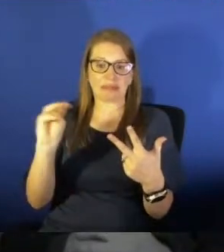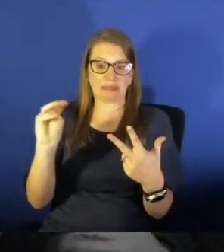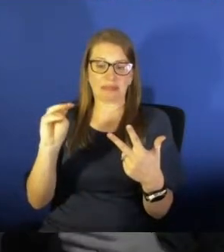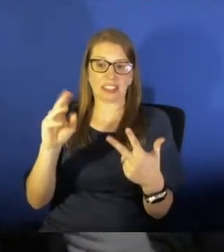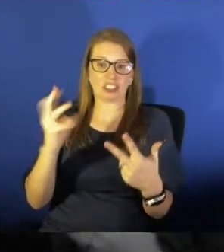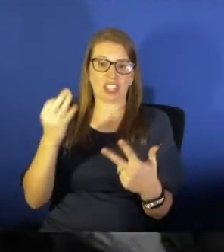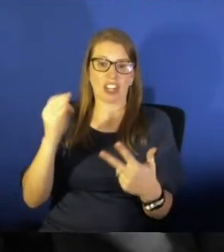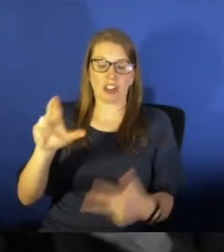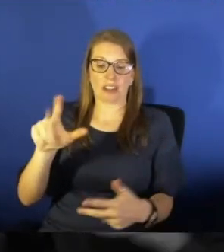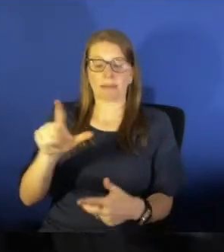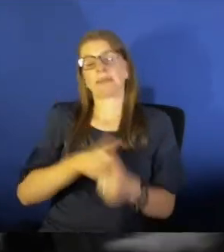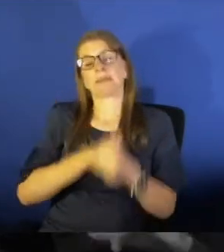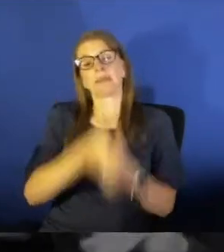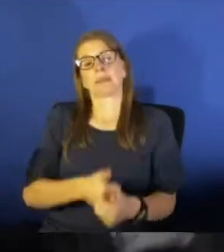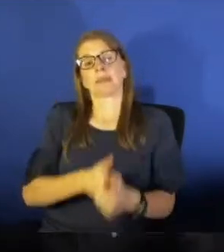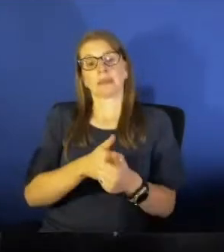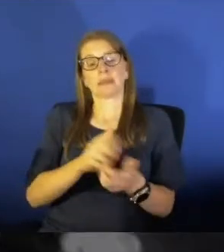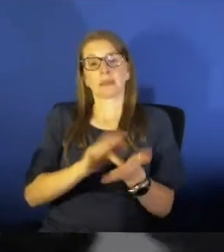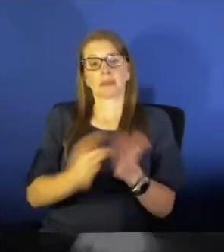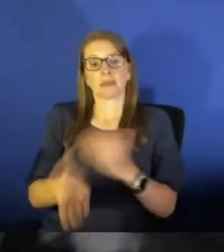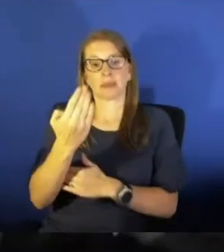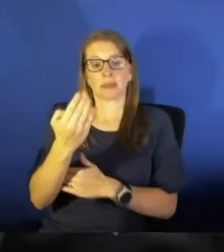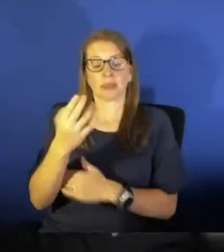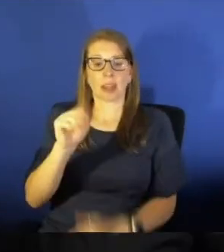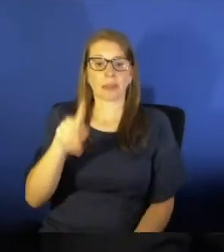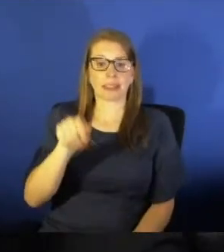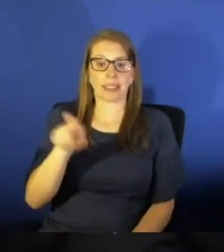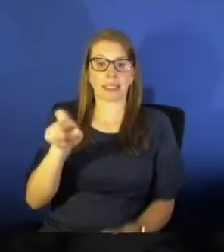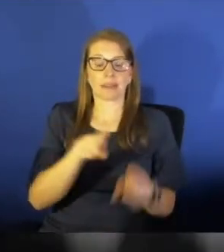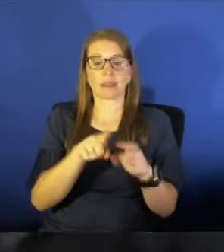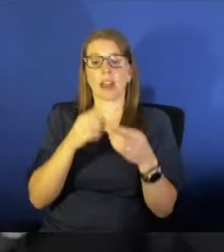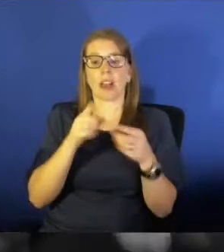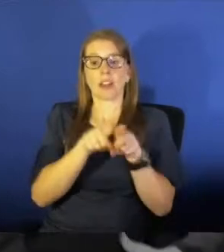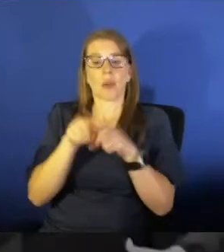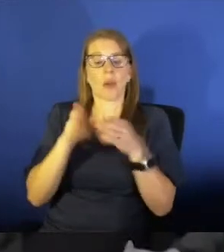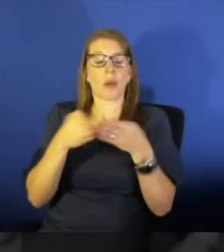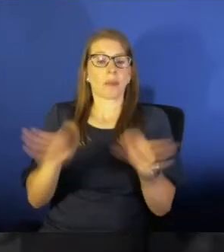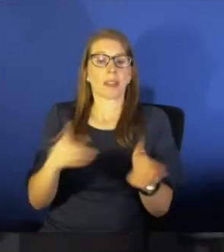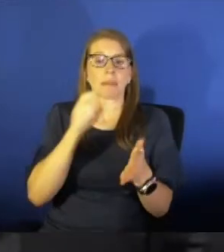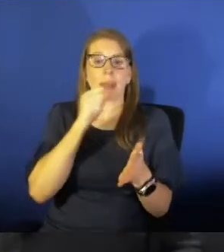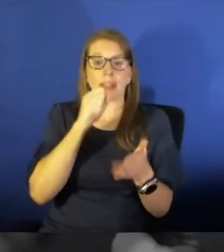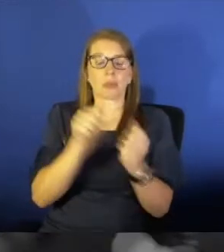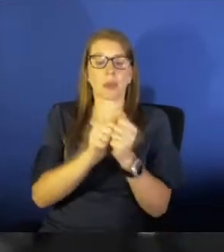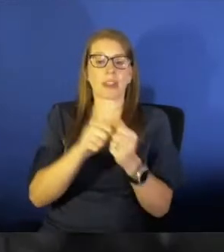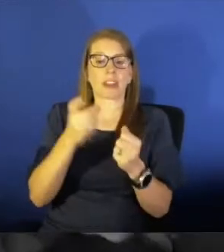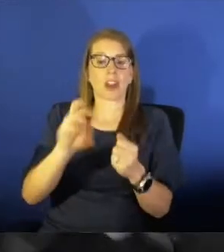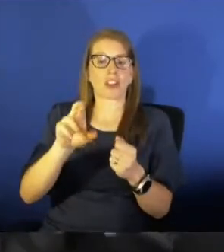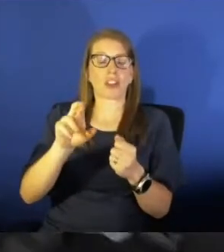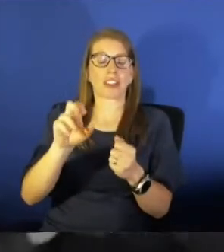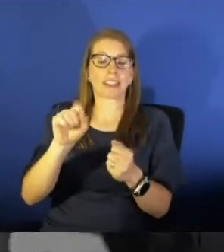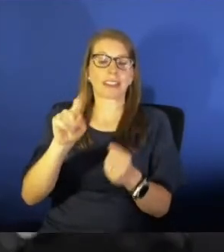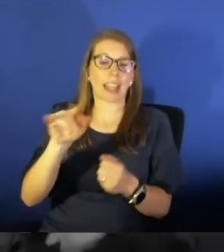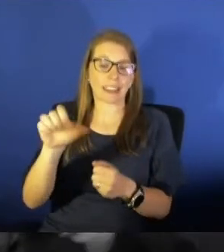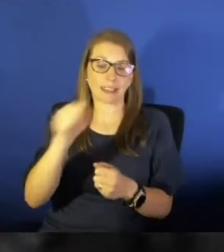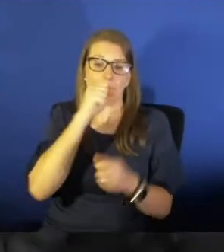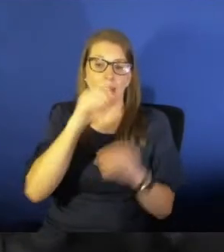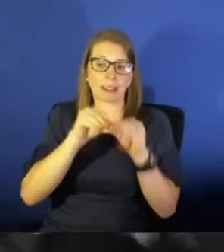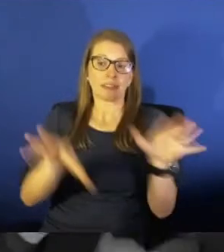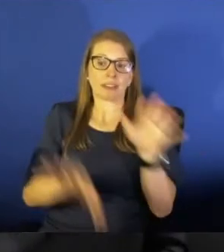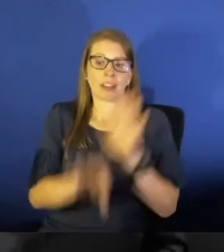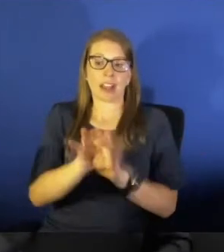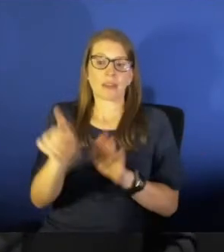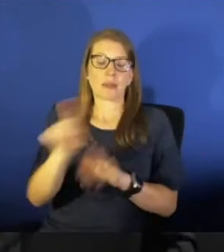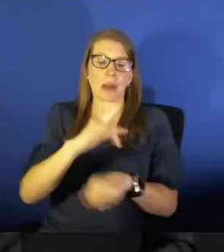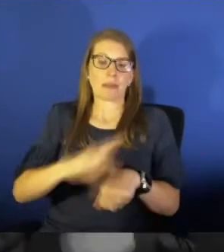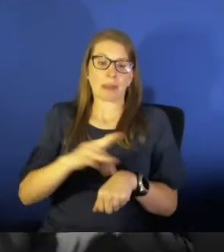Subscribe to our Morning Medical Update and Open Mics with Dr. Seitz podcasts. Now, everywhere podcasts are available.